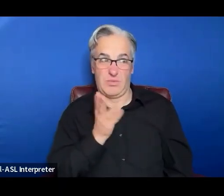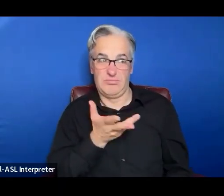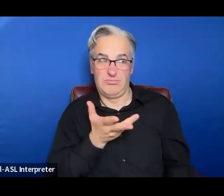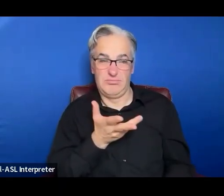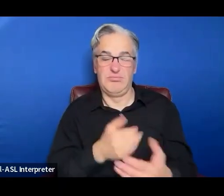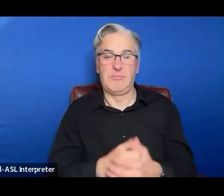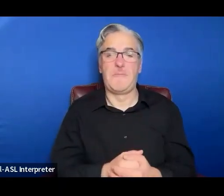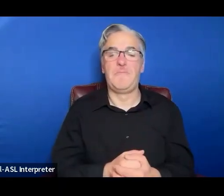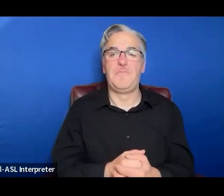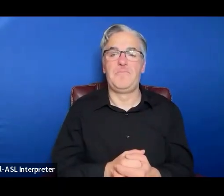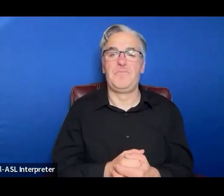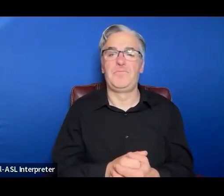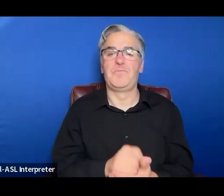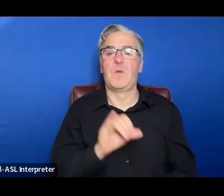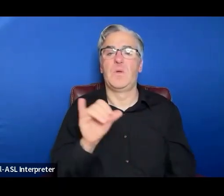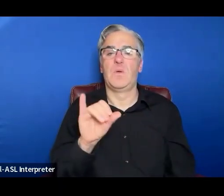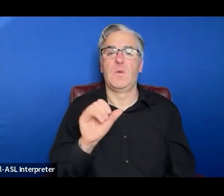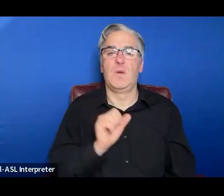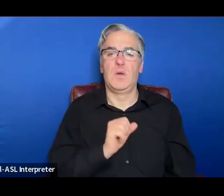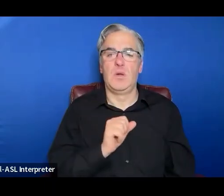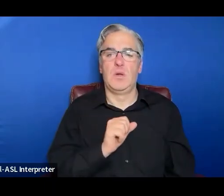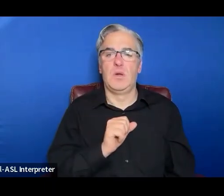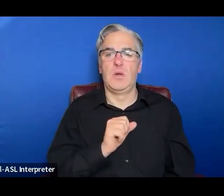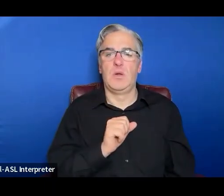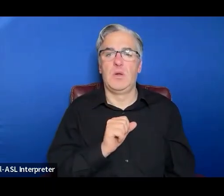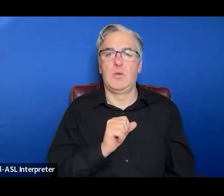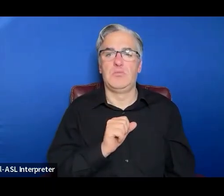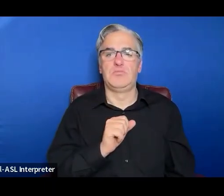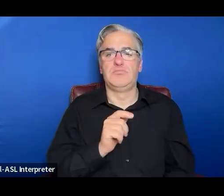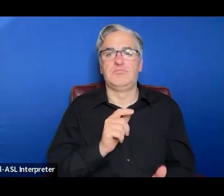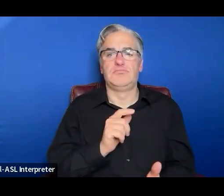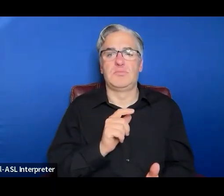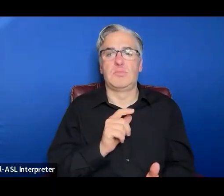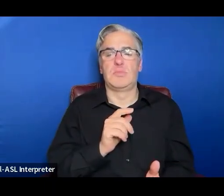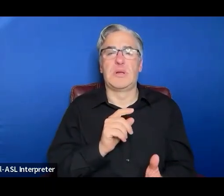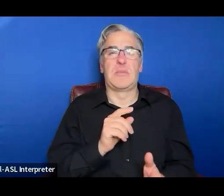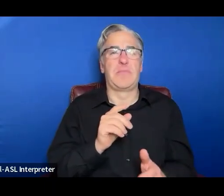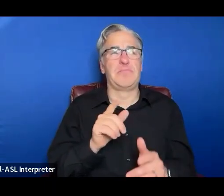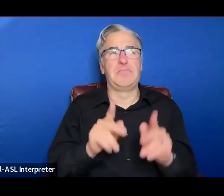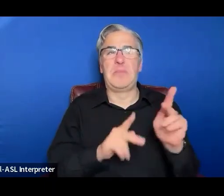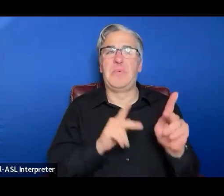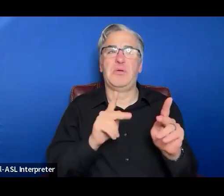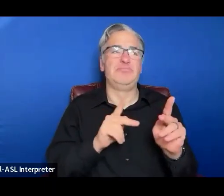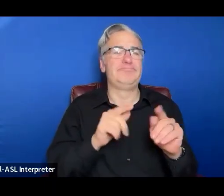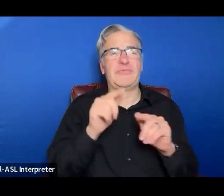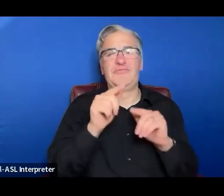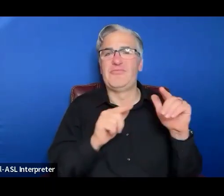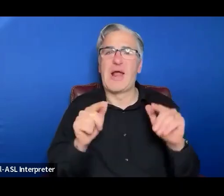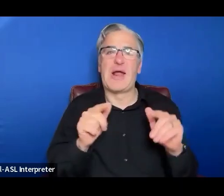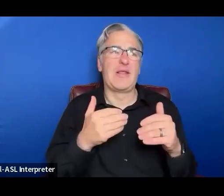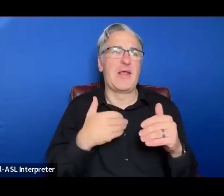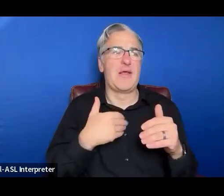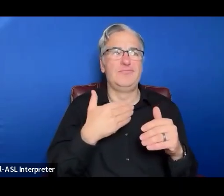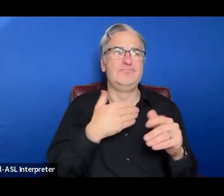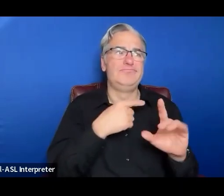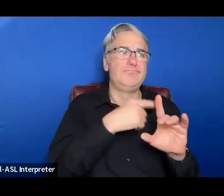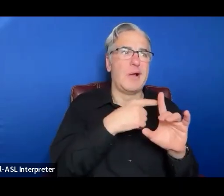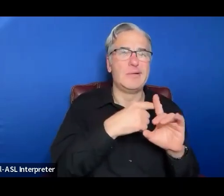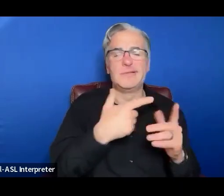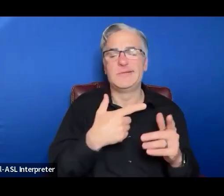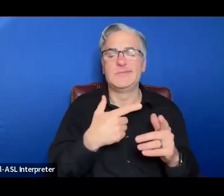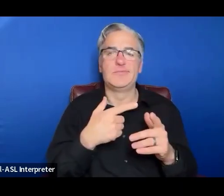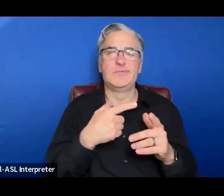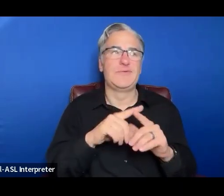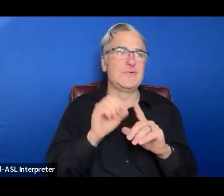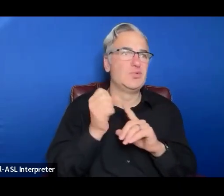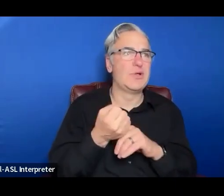They should be able to act. Some people have different strengths, circumstances. and they do not